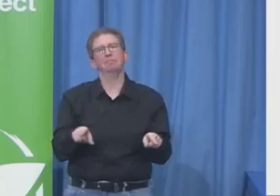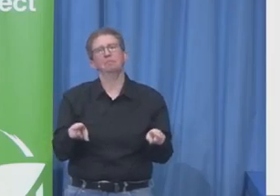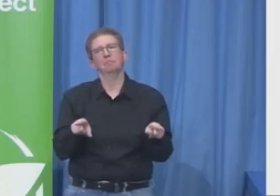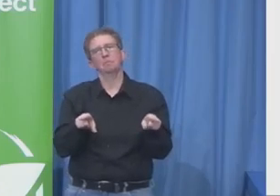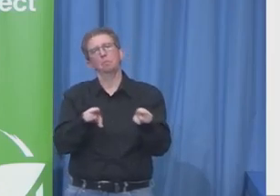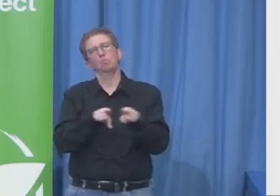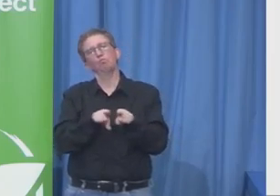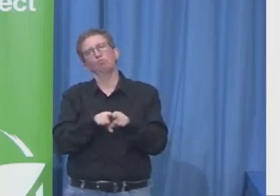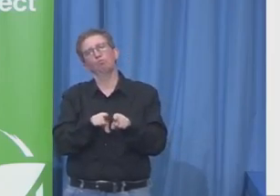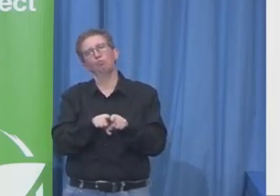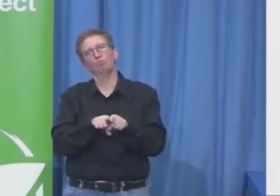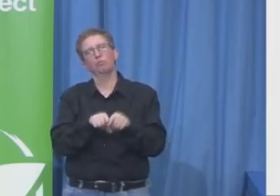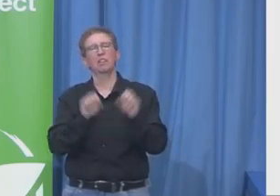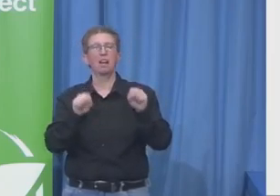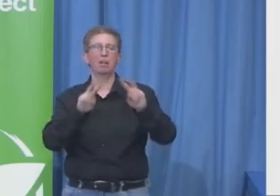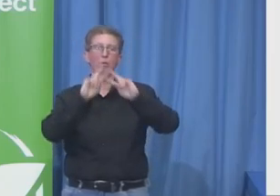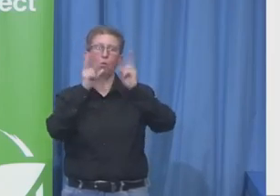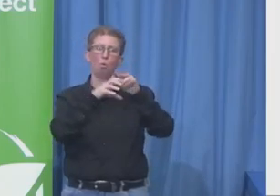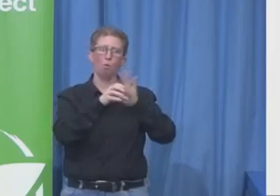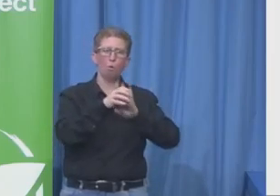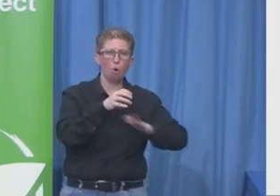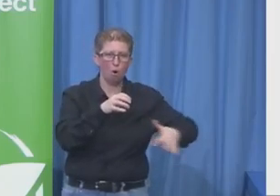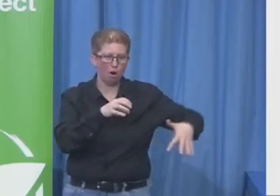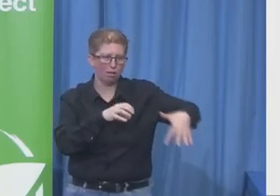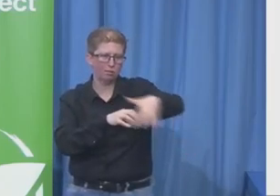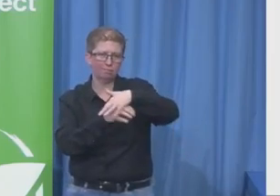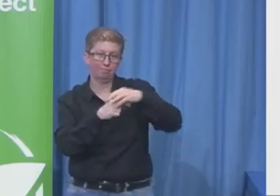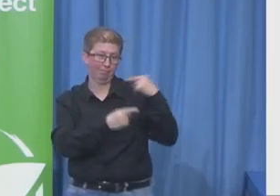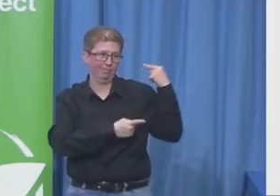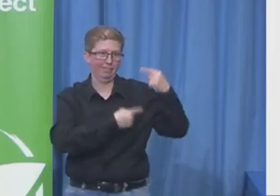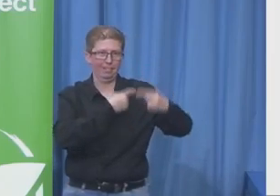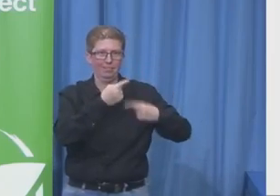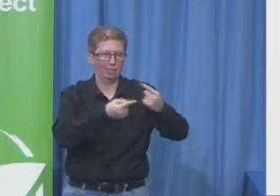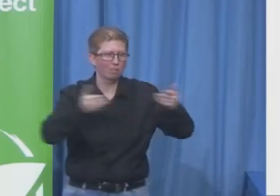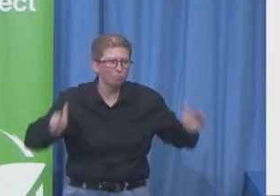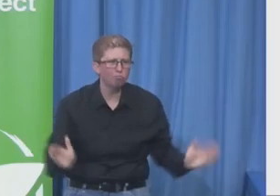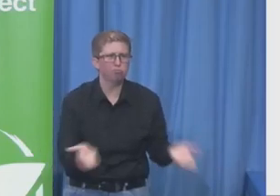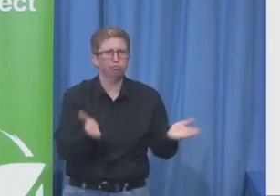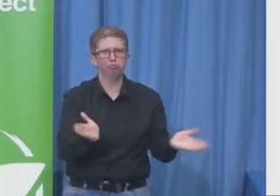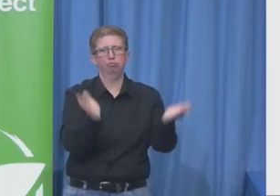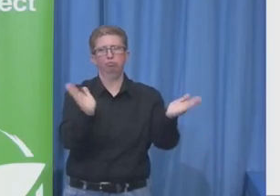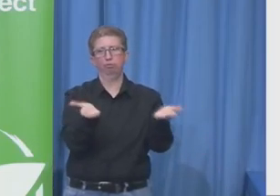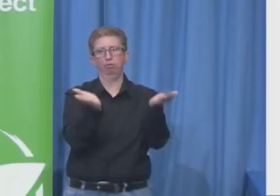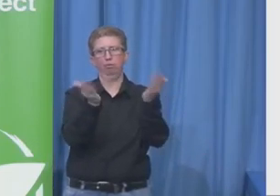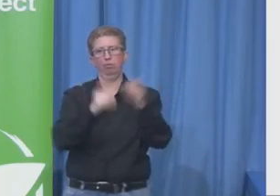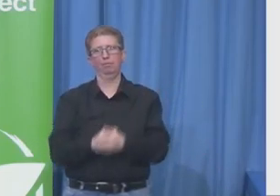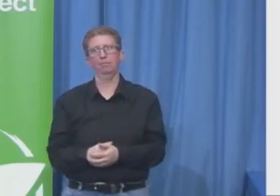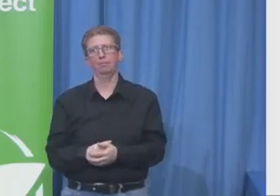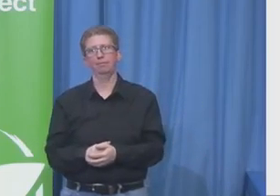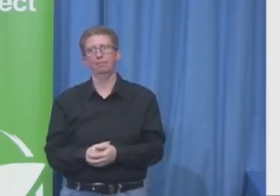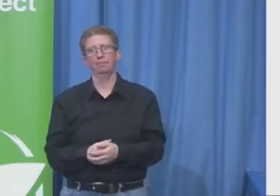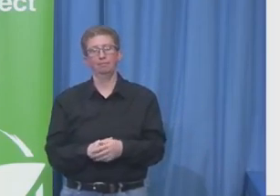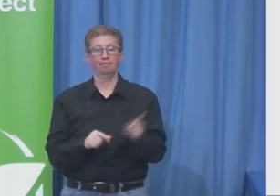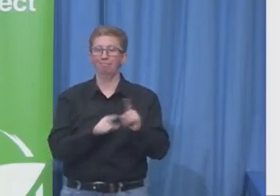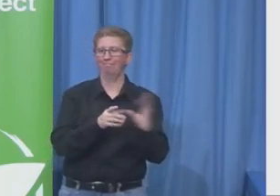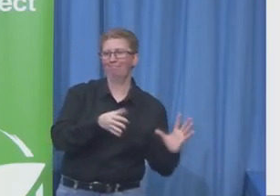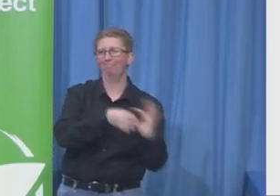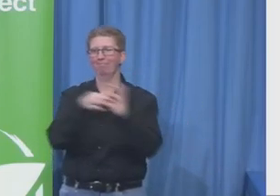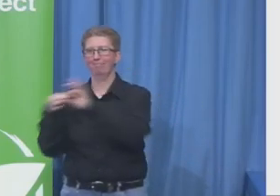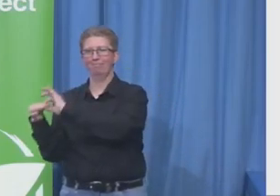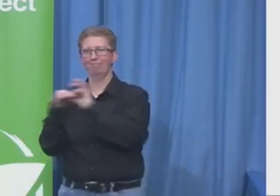world. And the mission of USAID is, similarly to the bank, to end extreme poverty, as well as